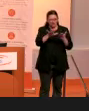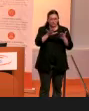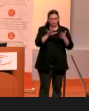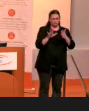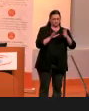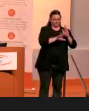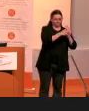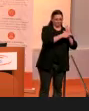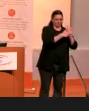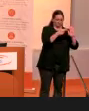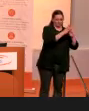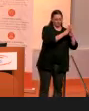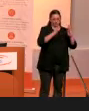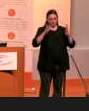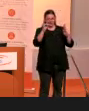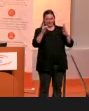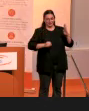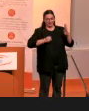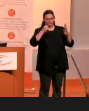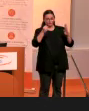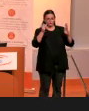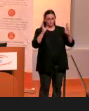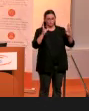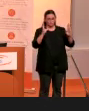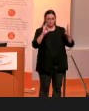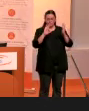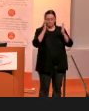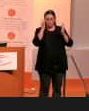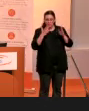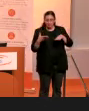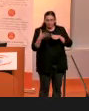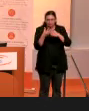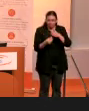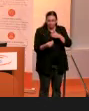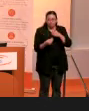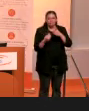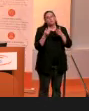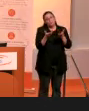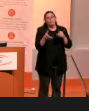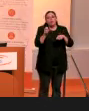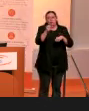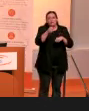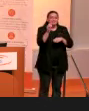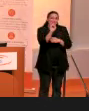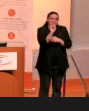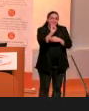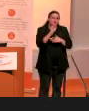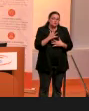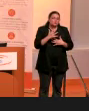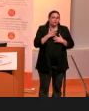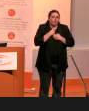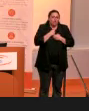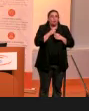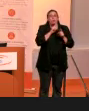a lupus diagnosis. And we do still see infections as a big cause, but the other big cause is heart